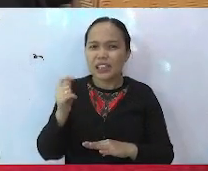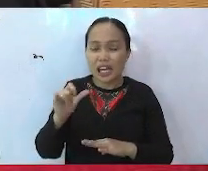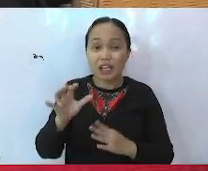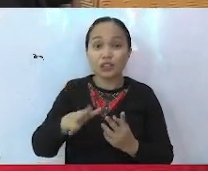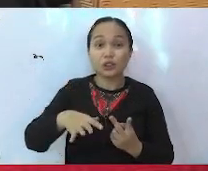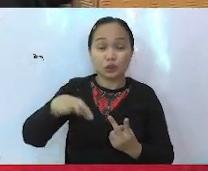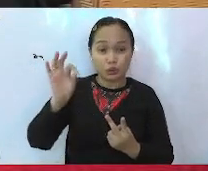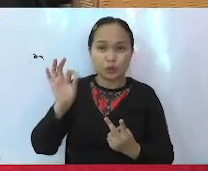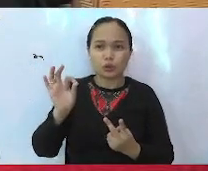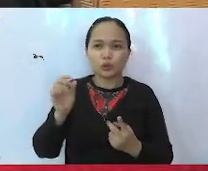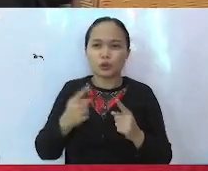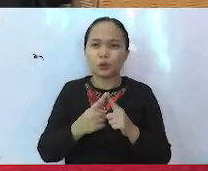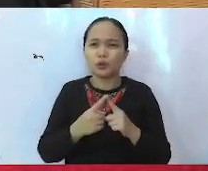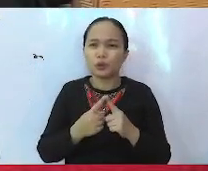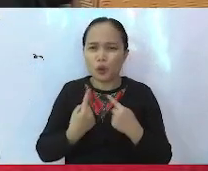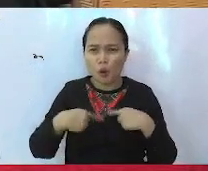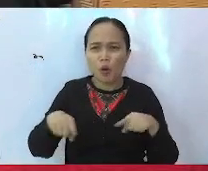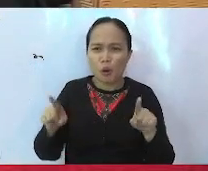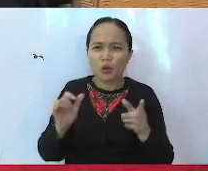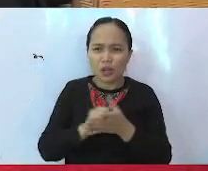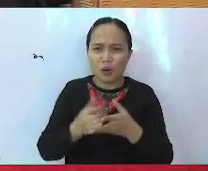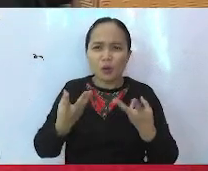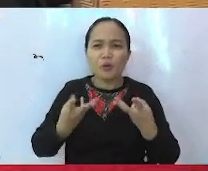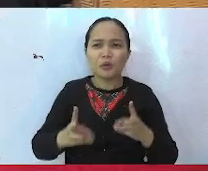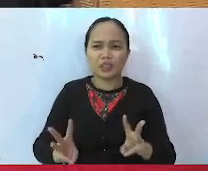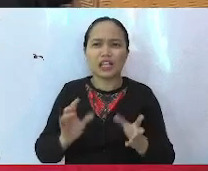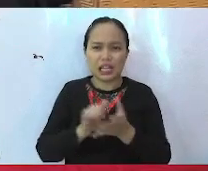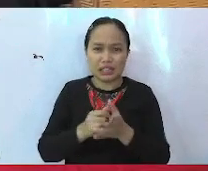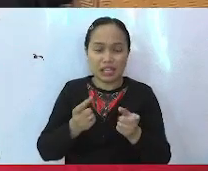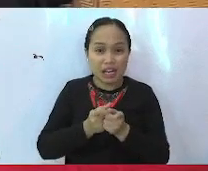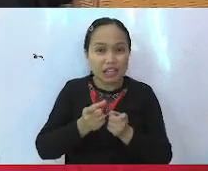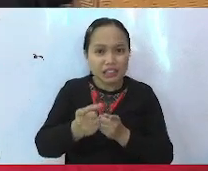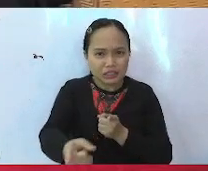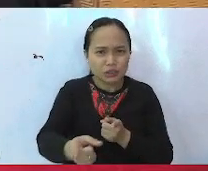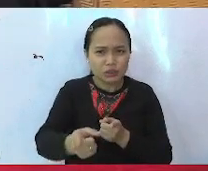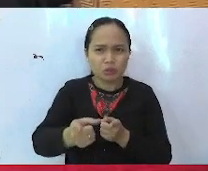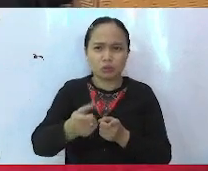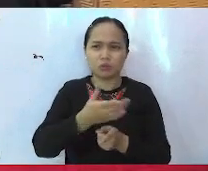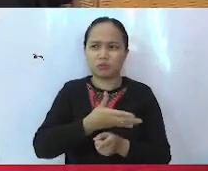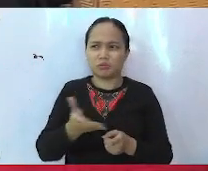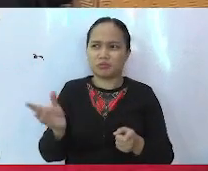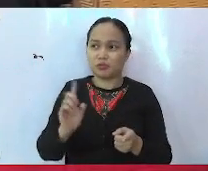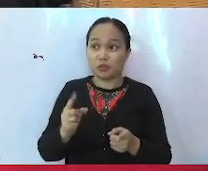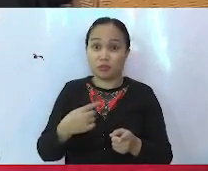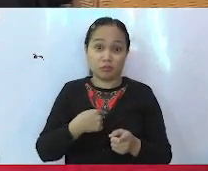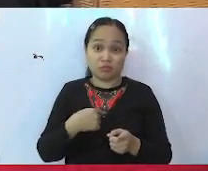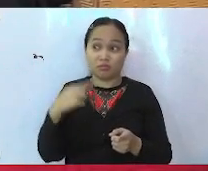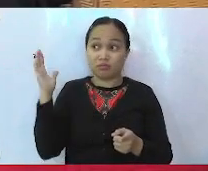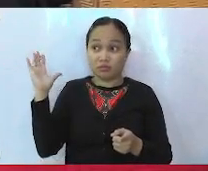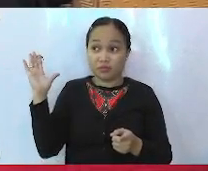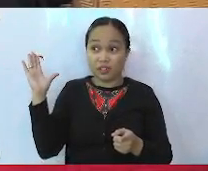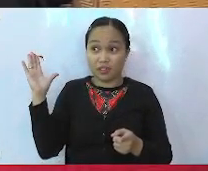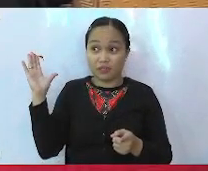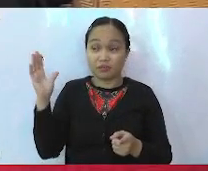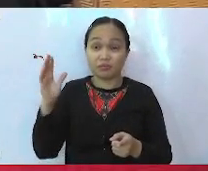go with it. They choose to go that path, that direction. So I'm a preacher. Amen. Amen.